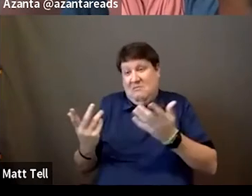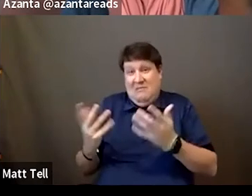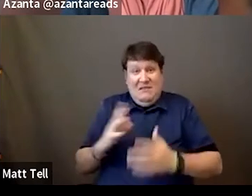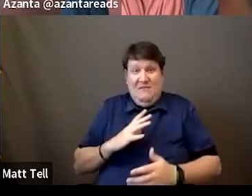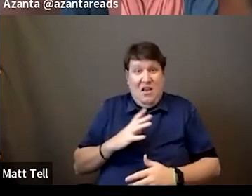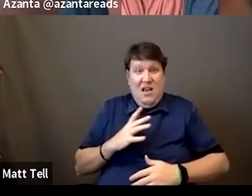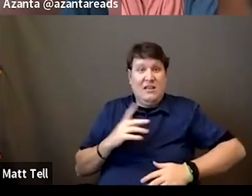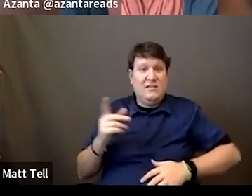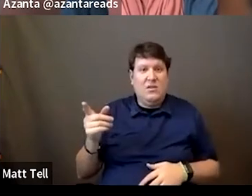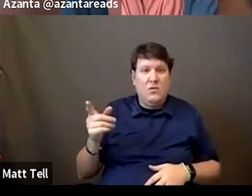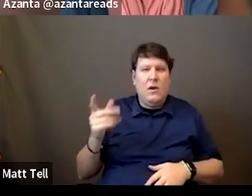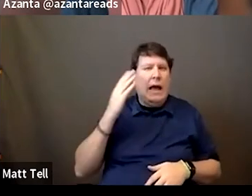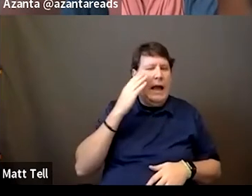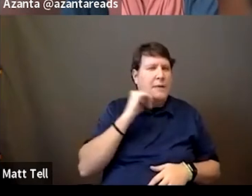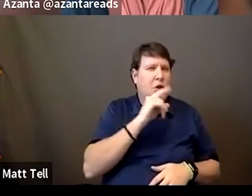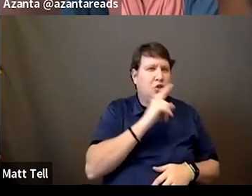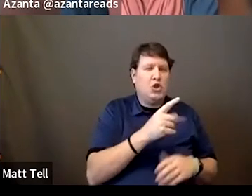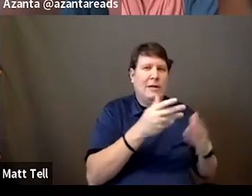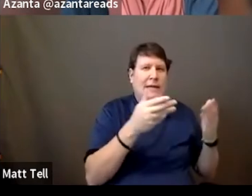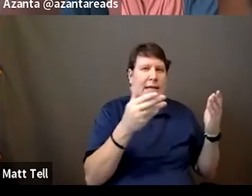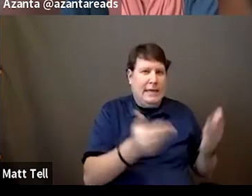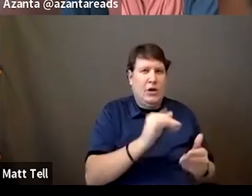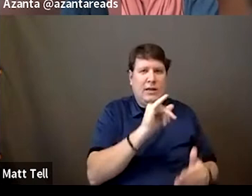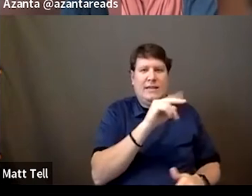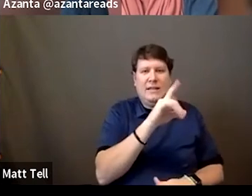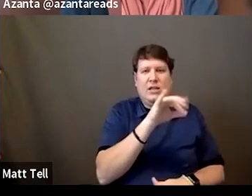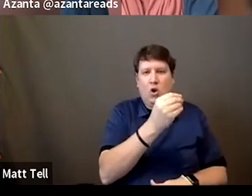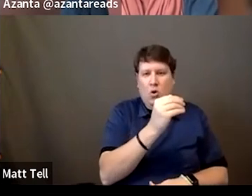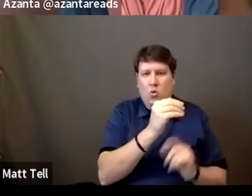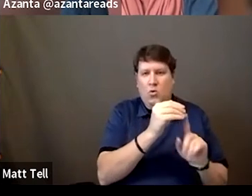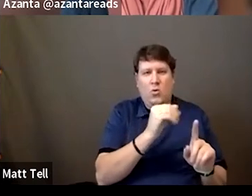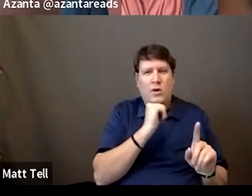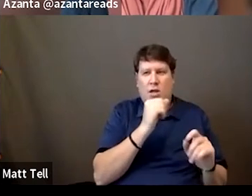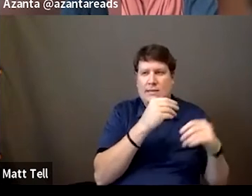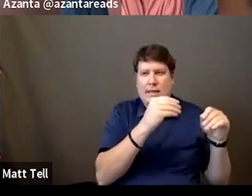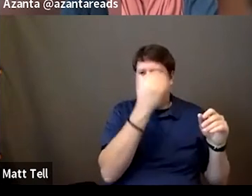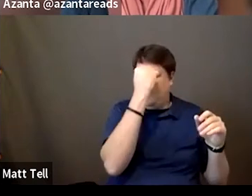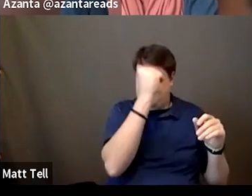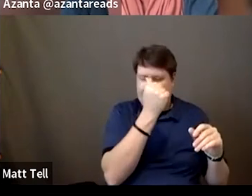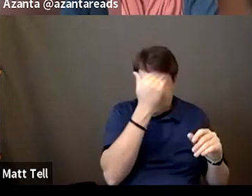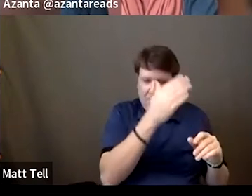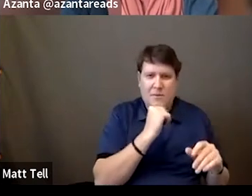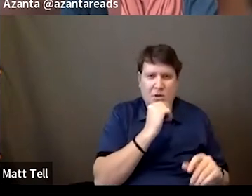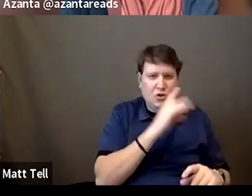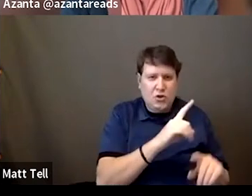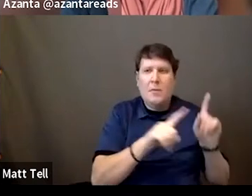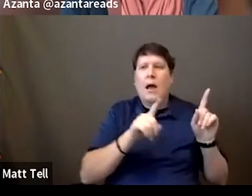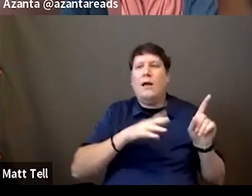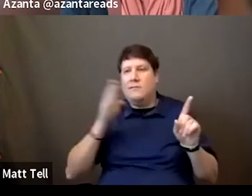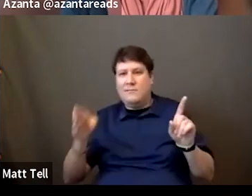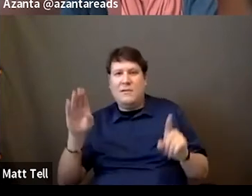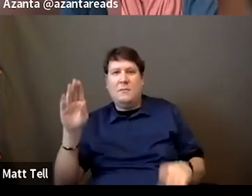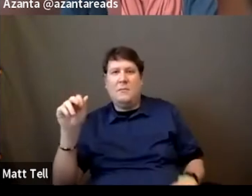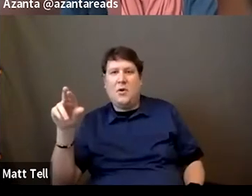And I'm not sure if it exists in Indigo, but I know that it is being sold in Barnes and Noble. And that's just, that's the power of TikTok. It's not just a bunch of